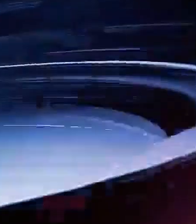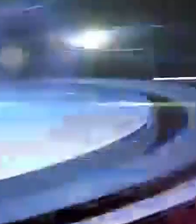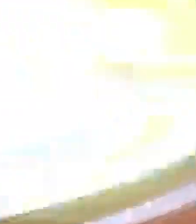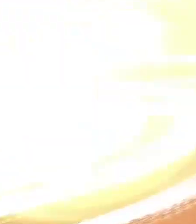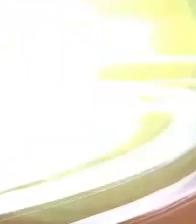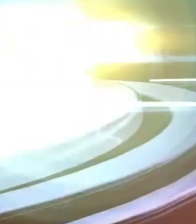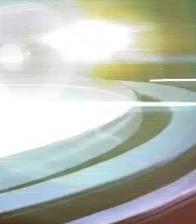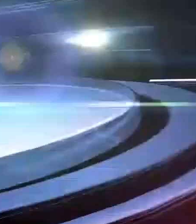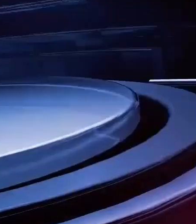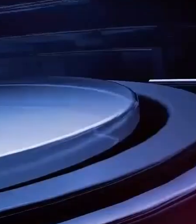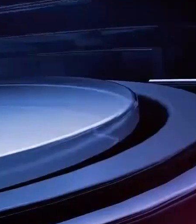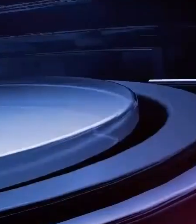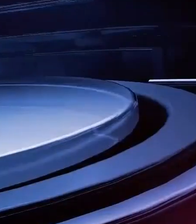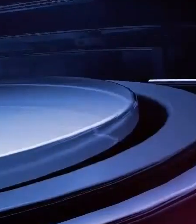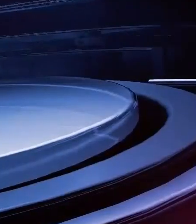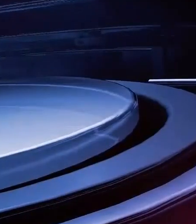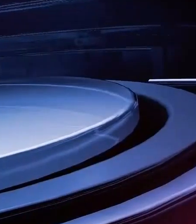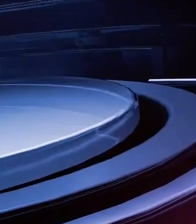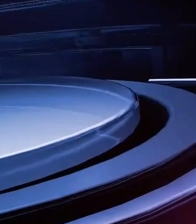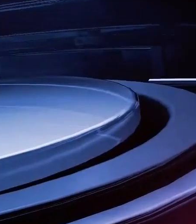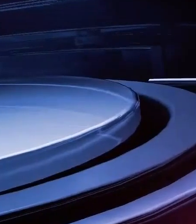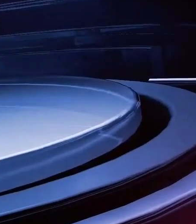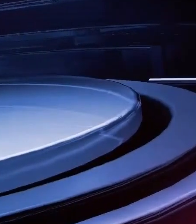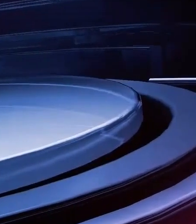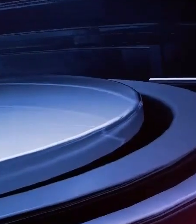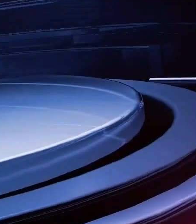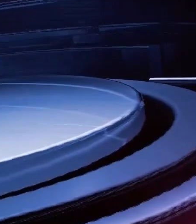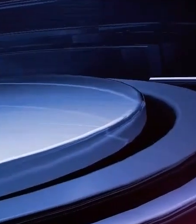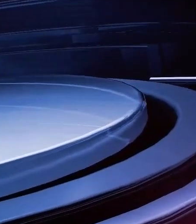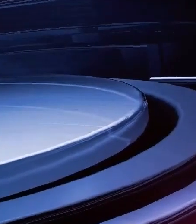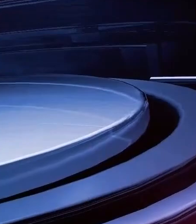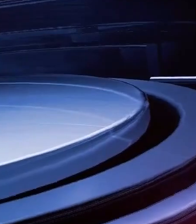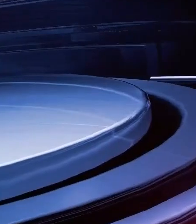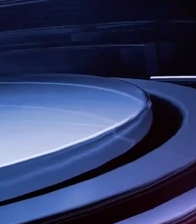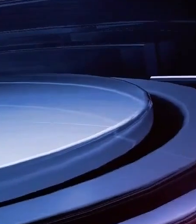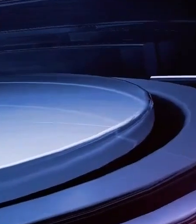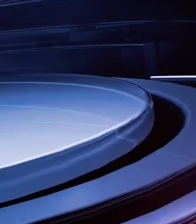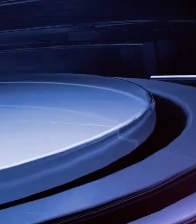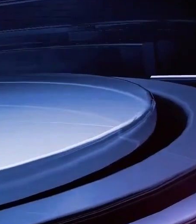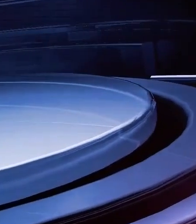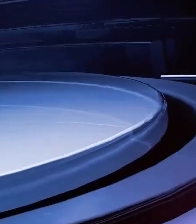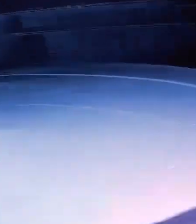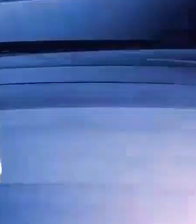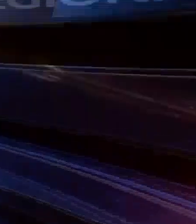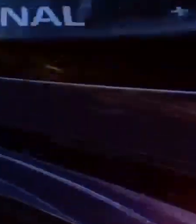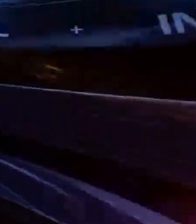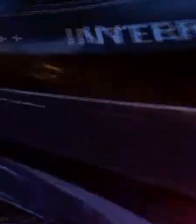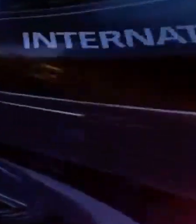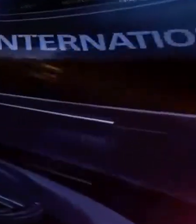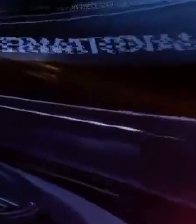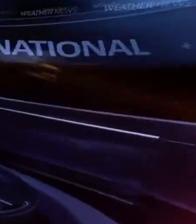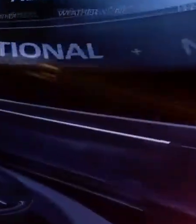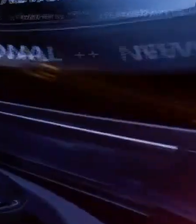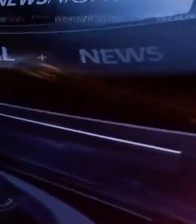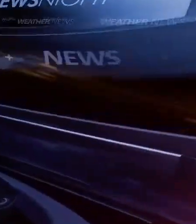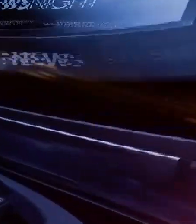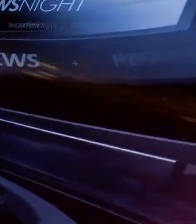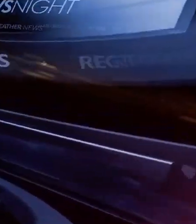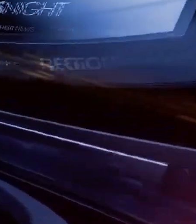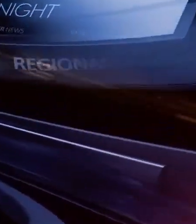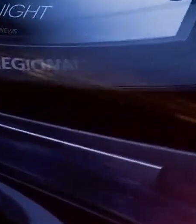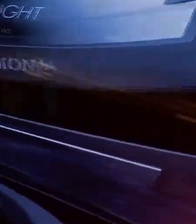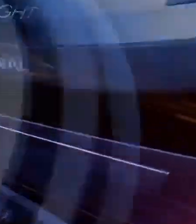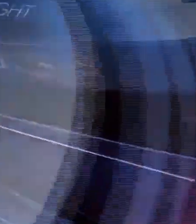to you by the Youth Entrepreneurship Scheme, a department of the Ministry of Youth and Community Empowerment, supporting young entrepreneurs